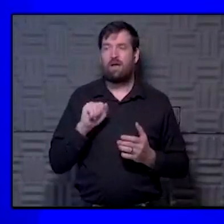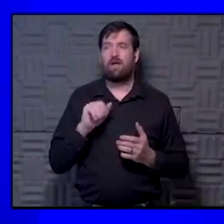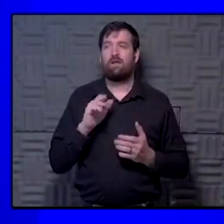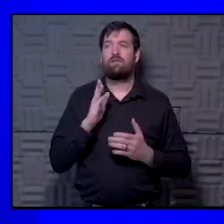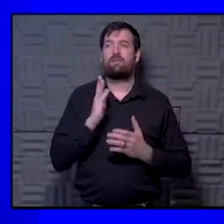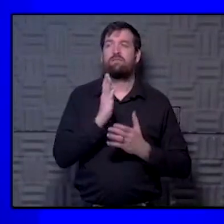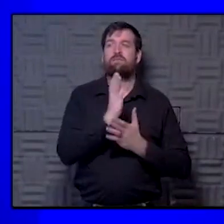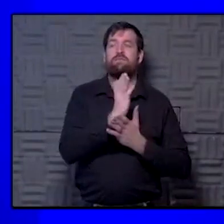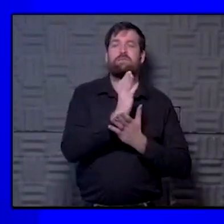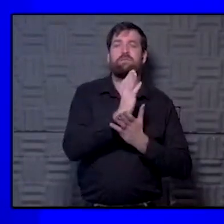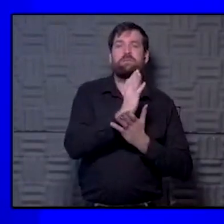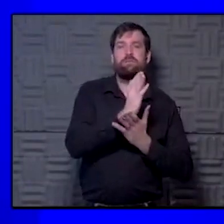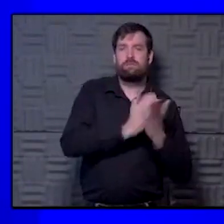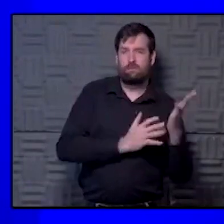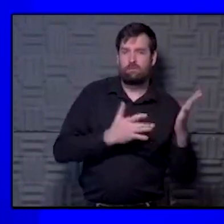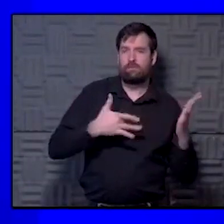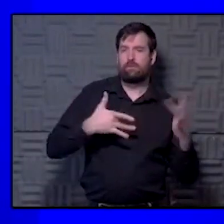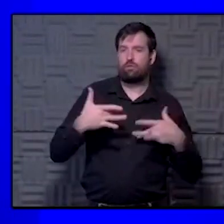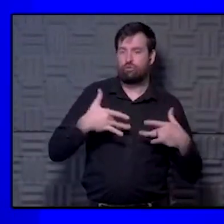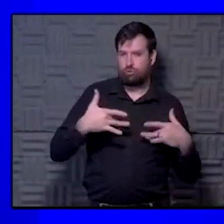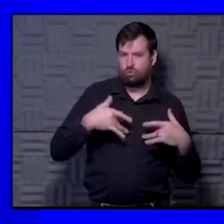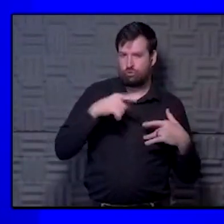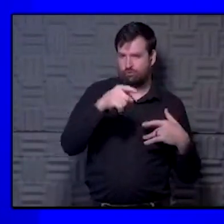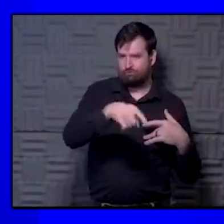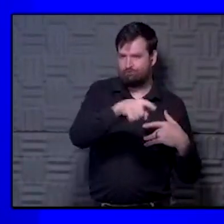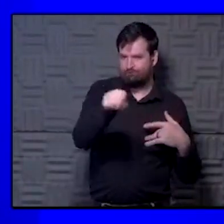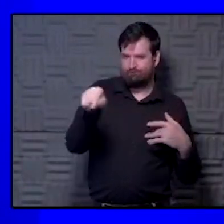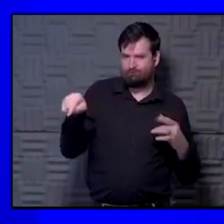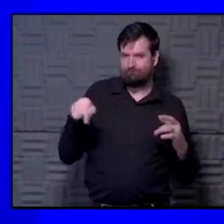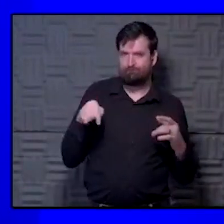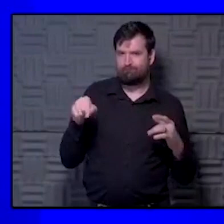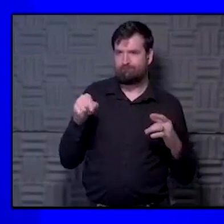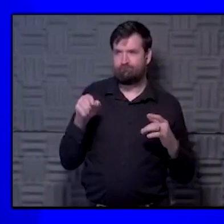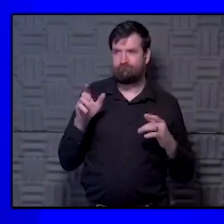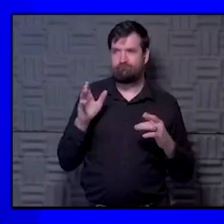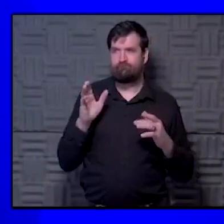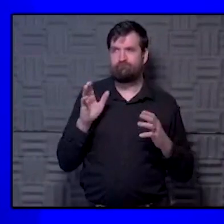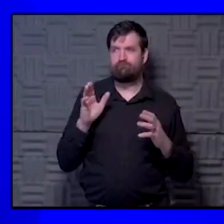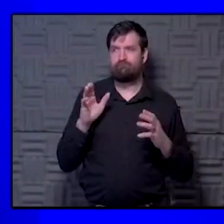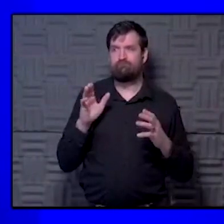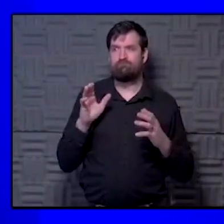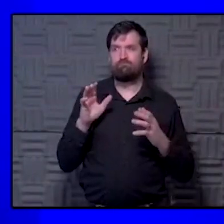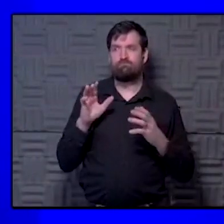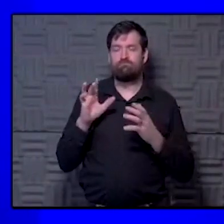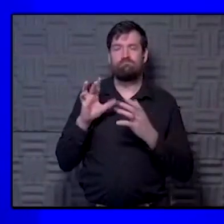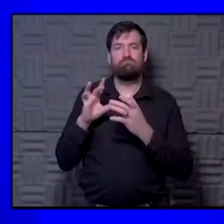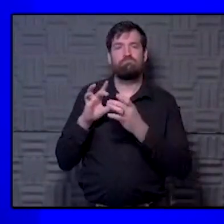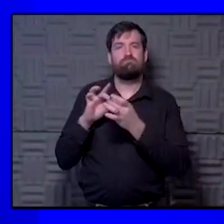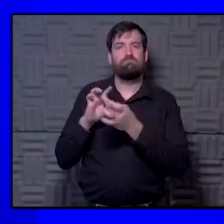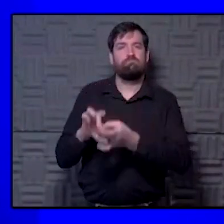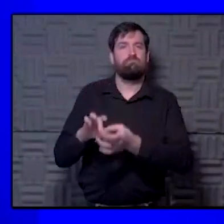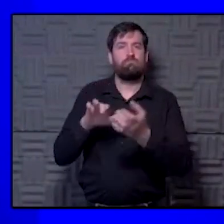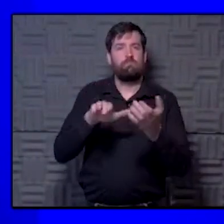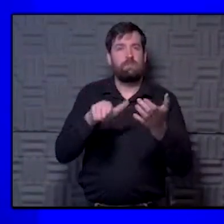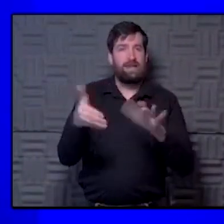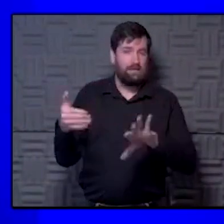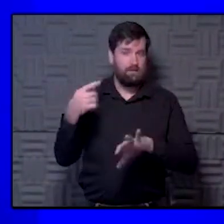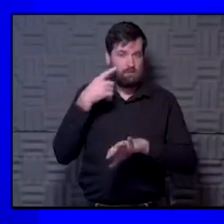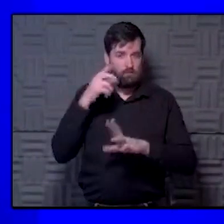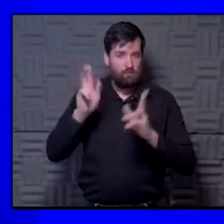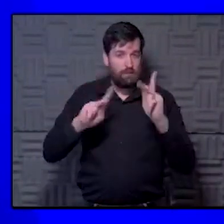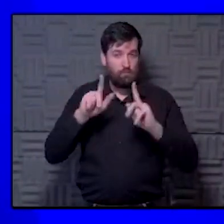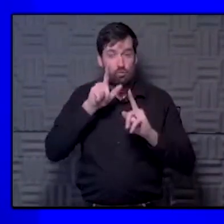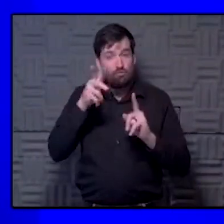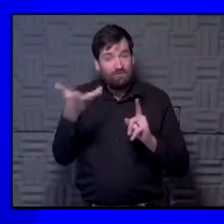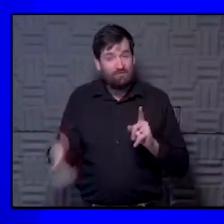some concern in some circles, I guess is the way to say it, regarding deaths for people that have had a